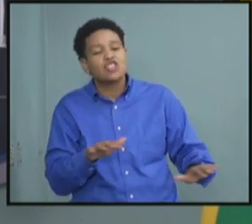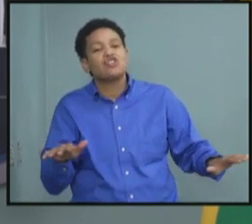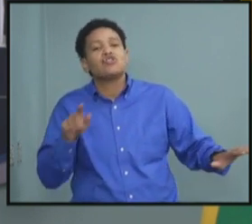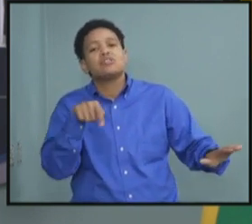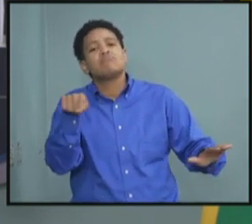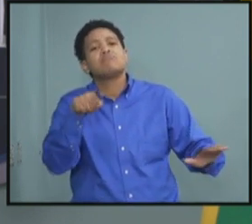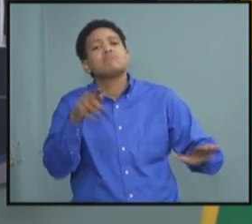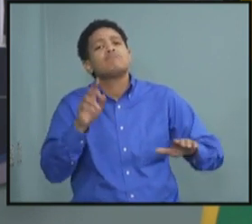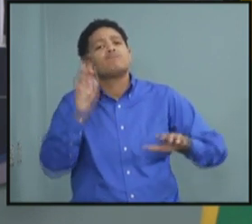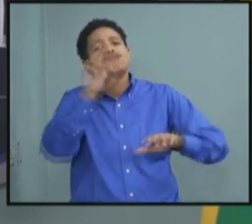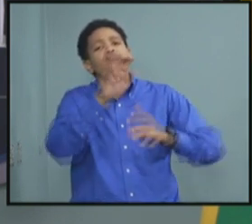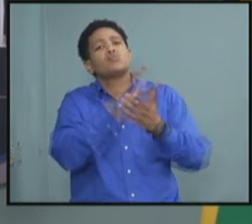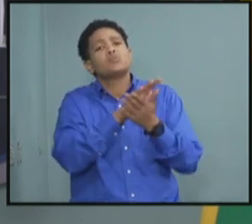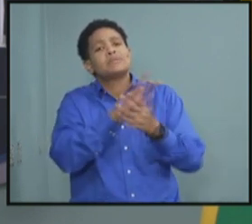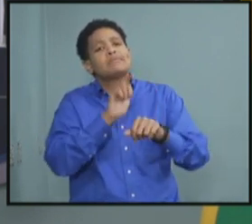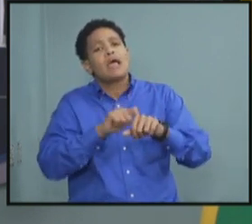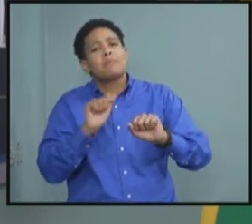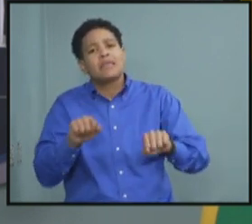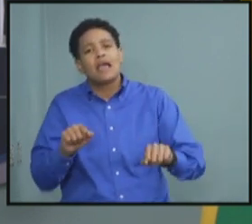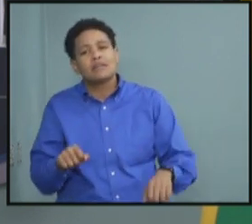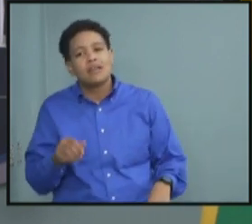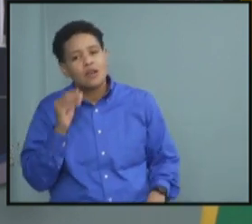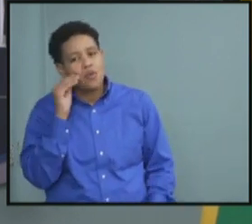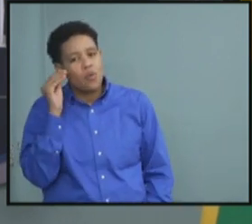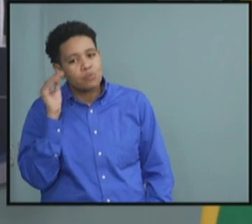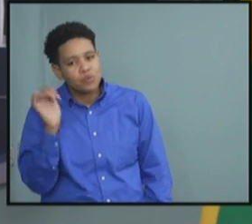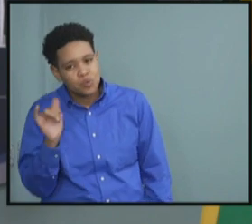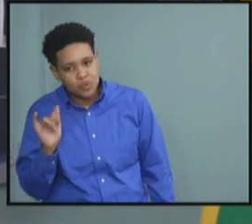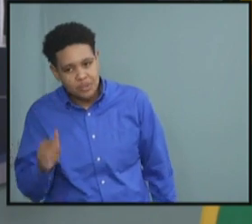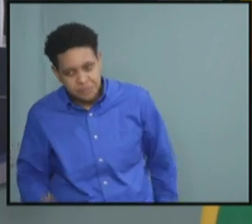that they can get to school on time and home.